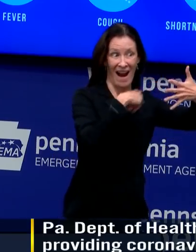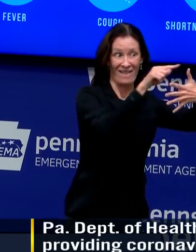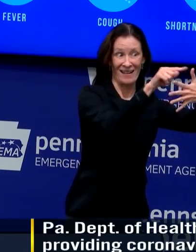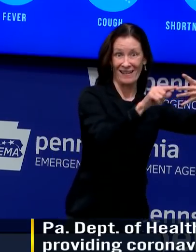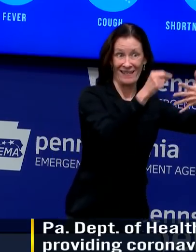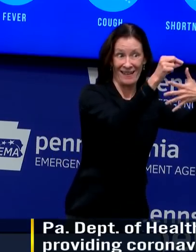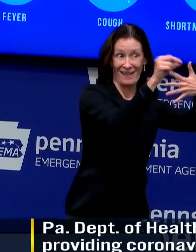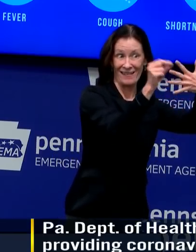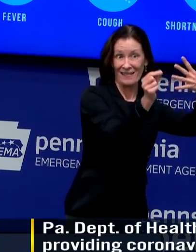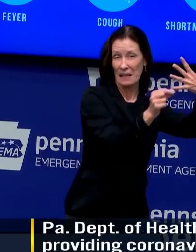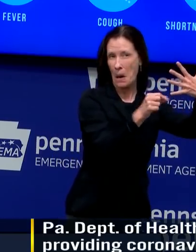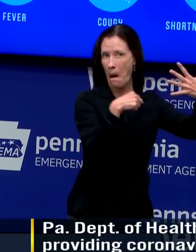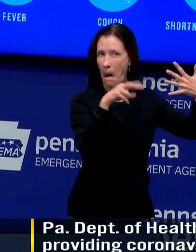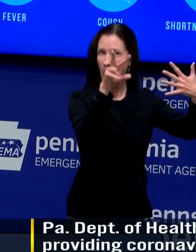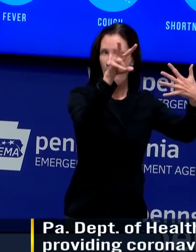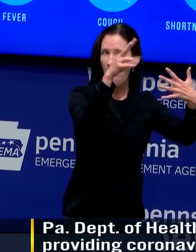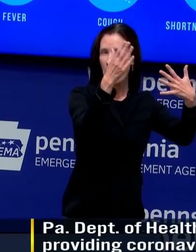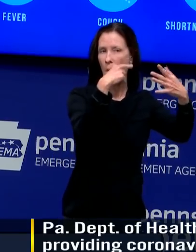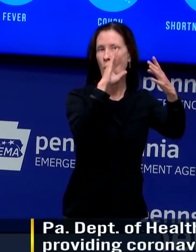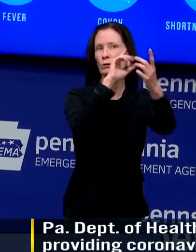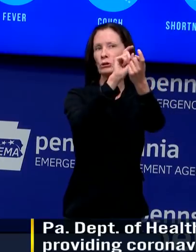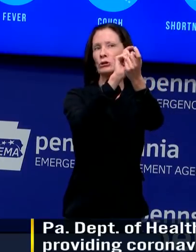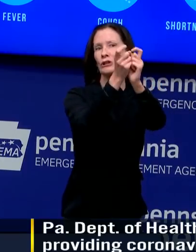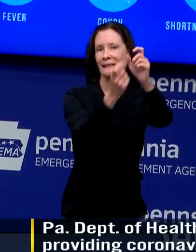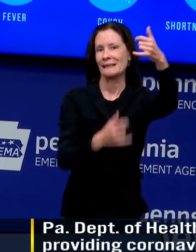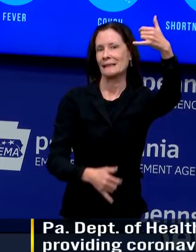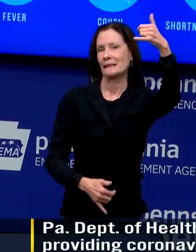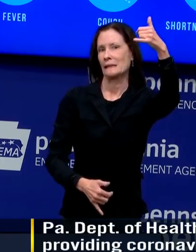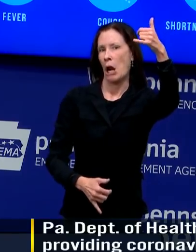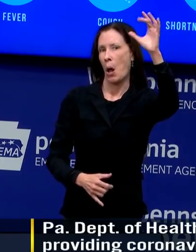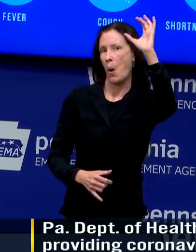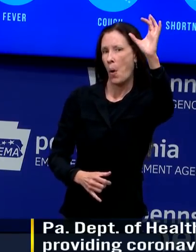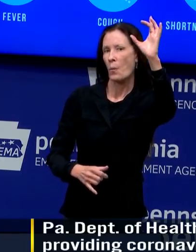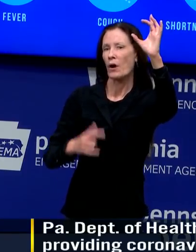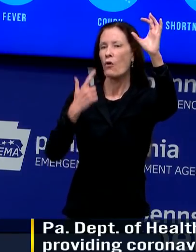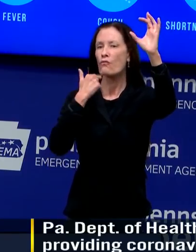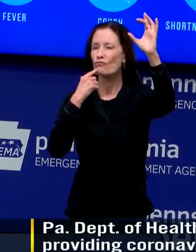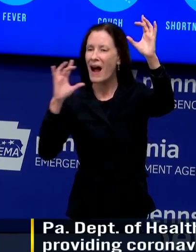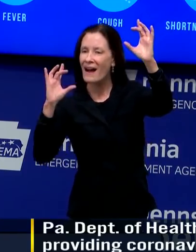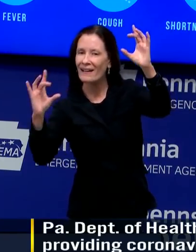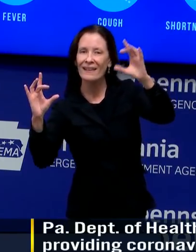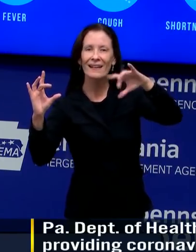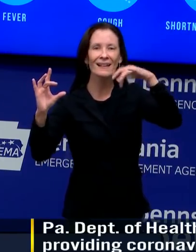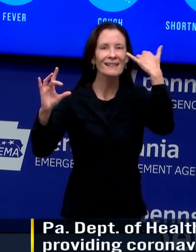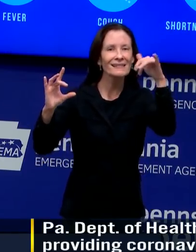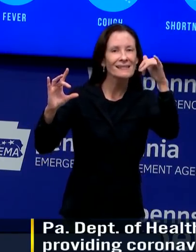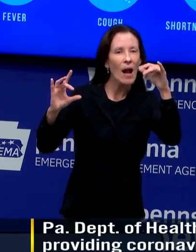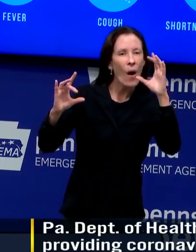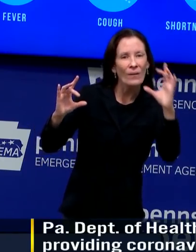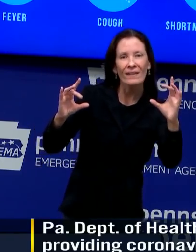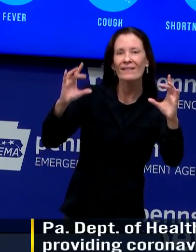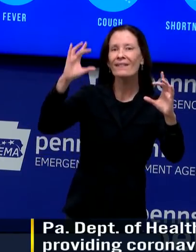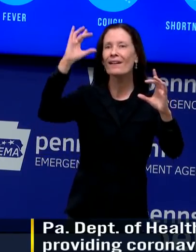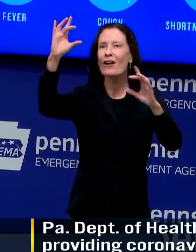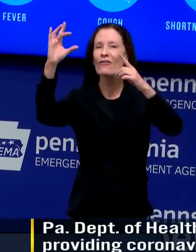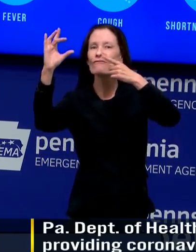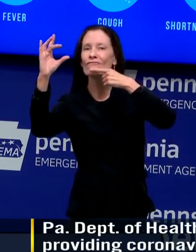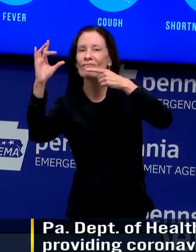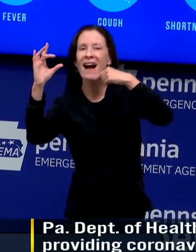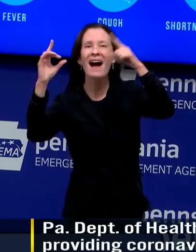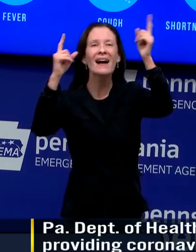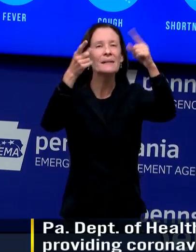order. The phase will continue to limit on things like high-risk activities such as keeping school buildings